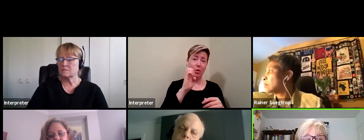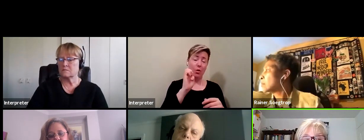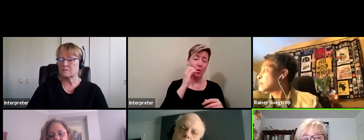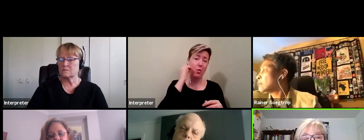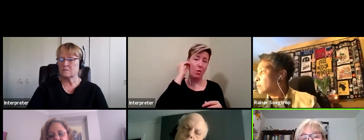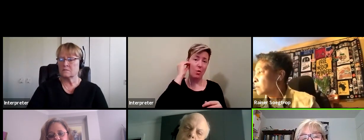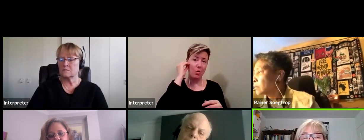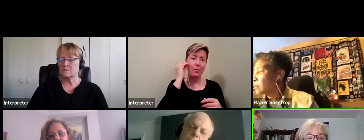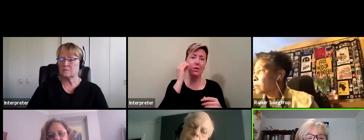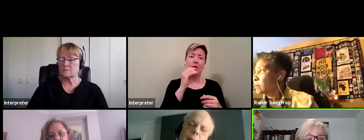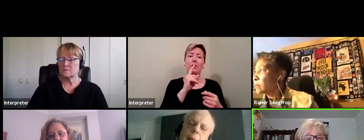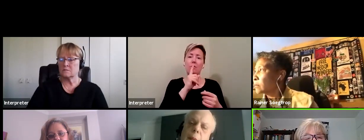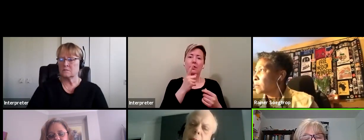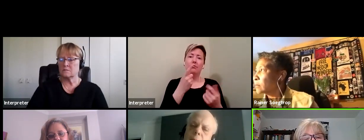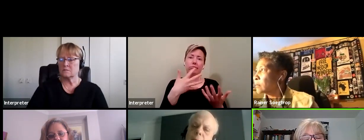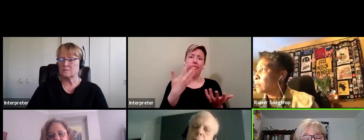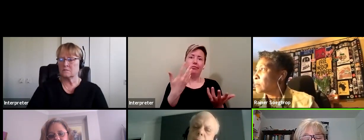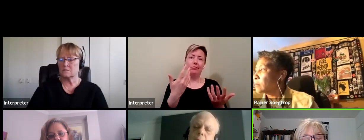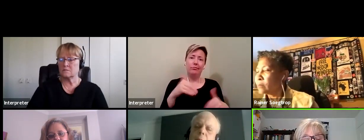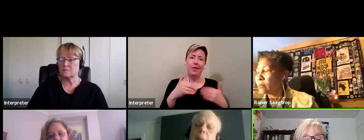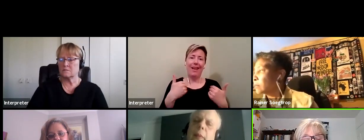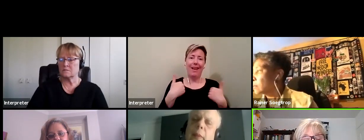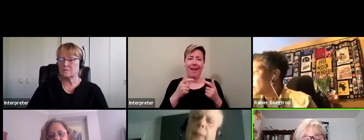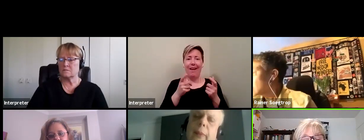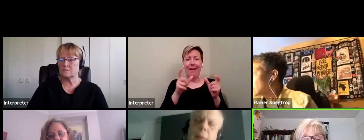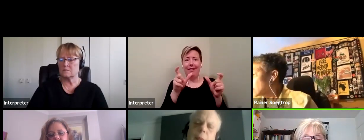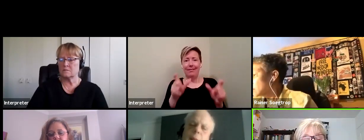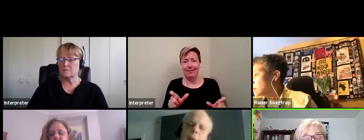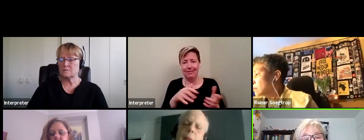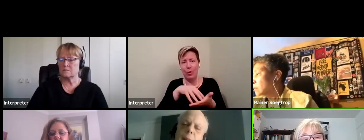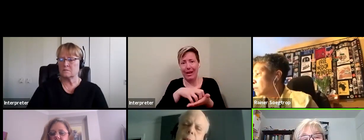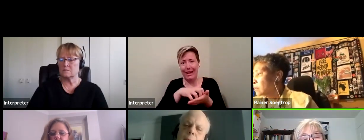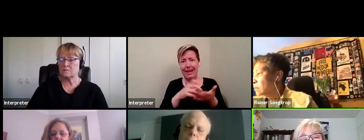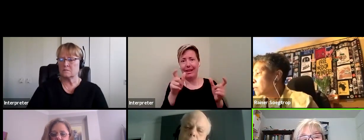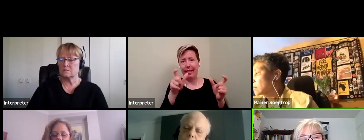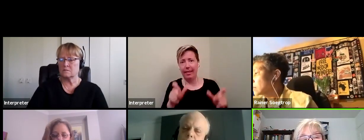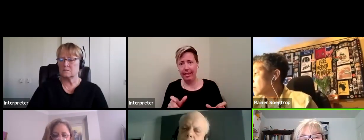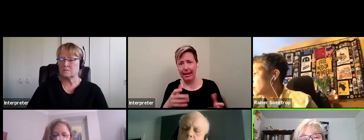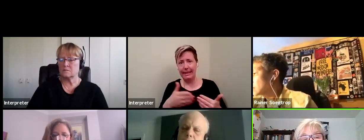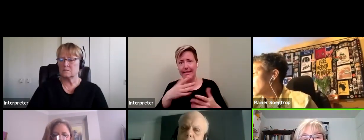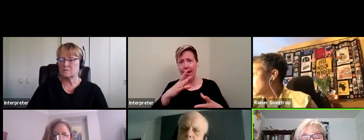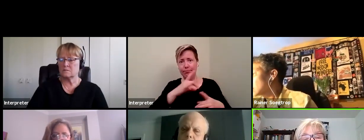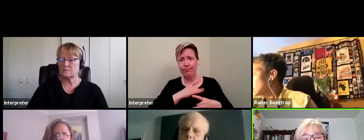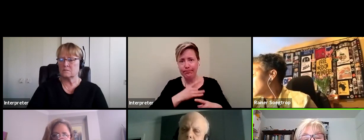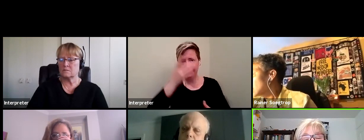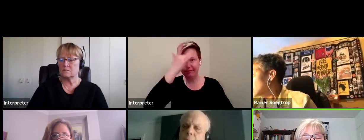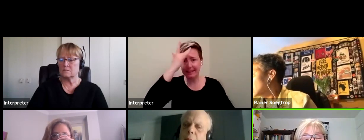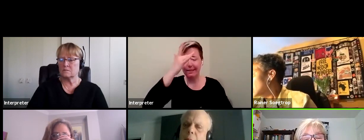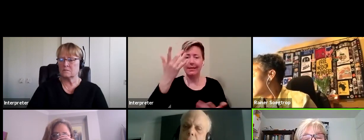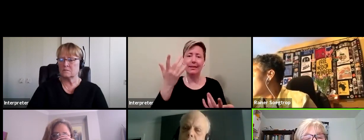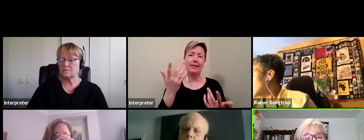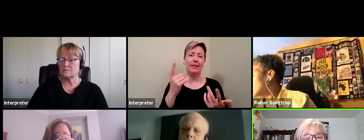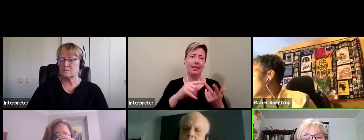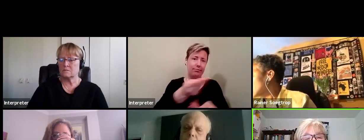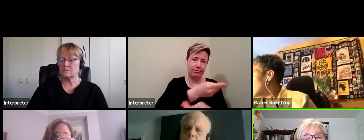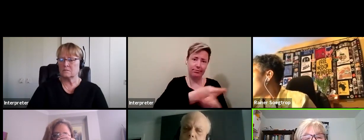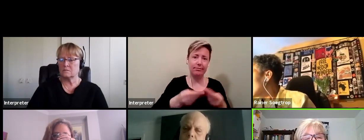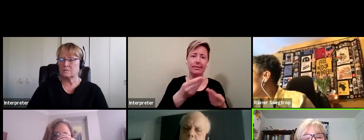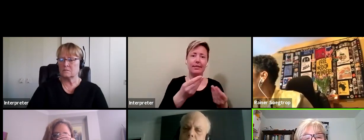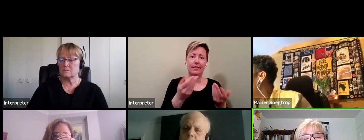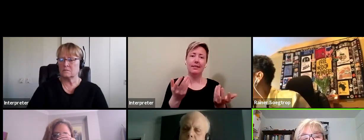their immunity, other kind of comorbidities. So we're really seeing a big problem in the long-term care homes. And for people living